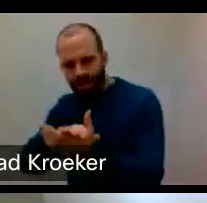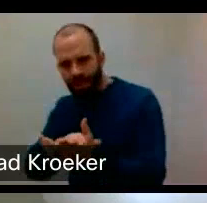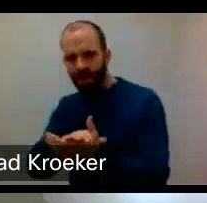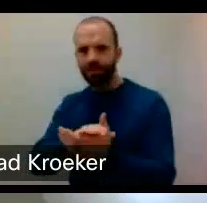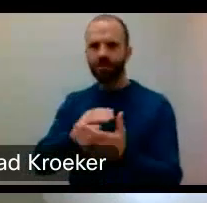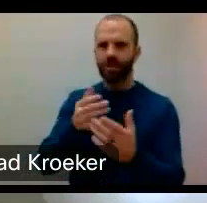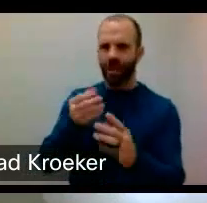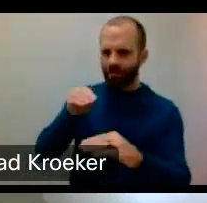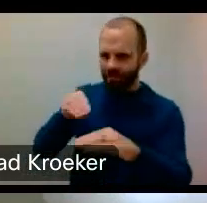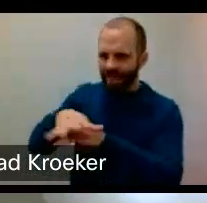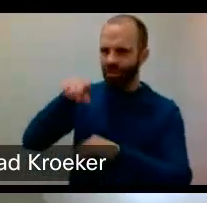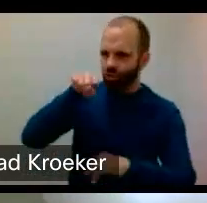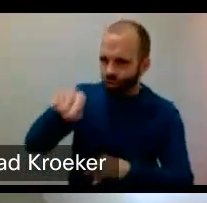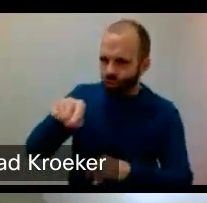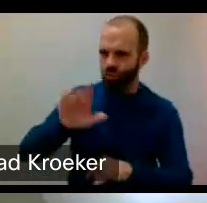skills.